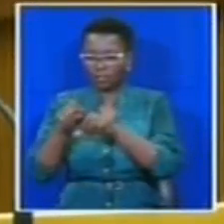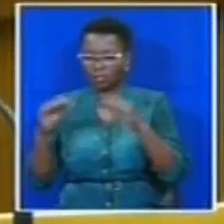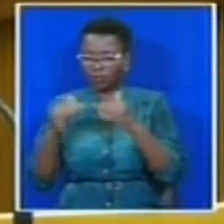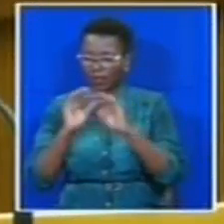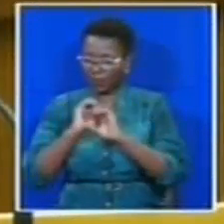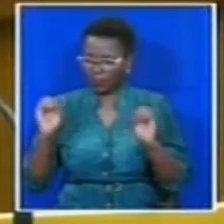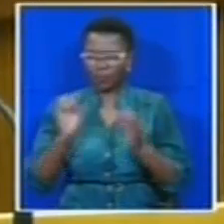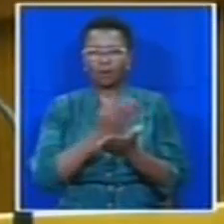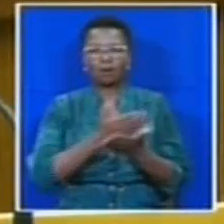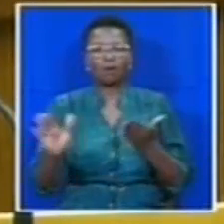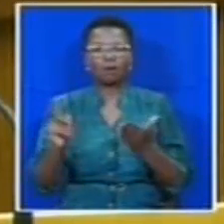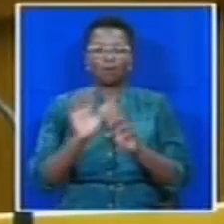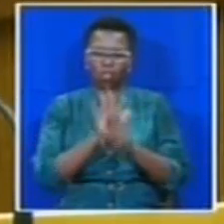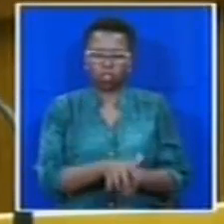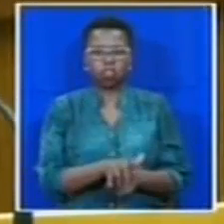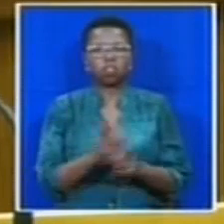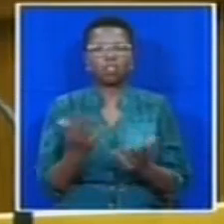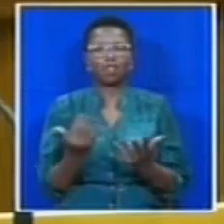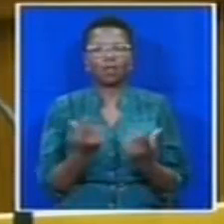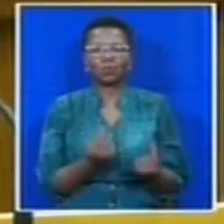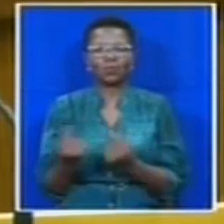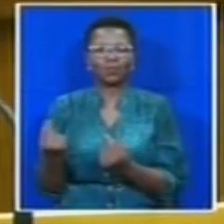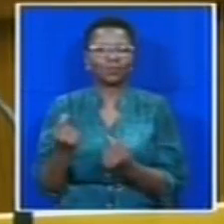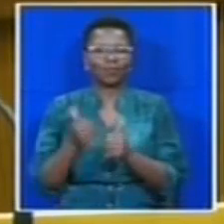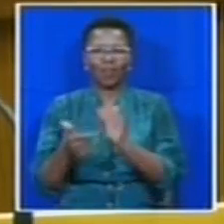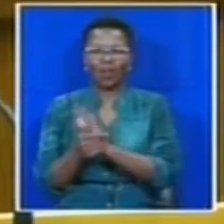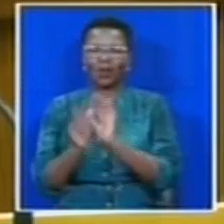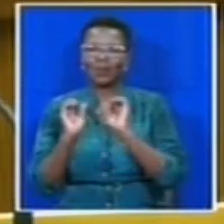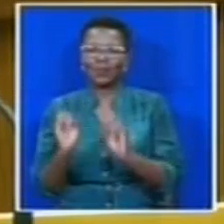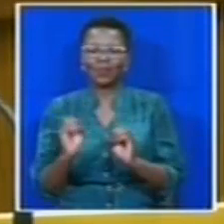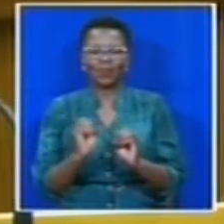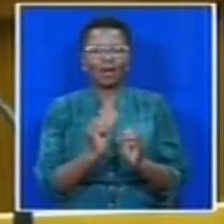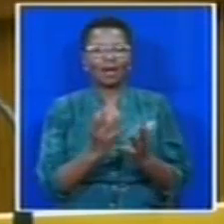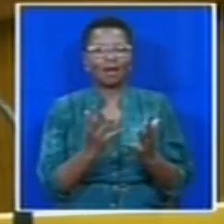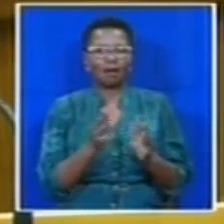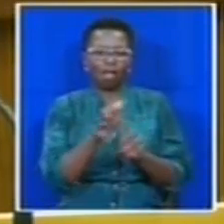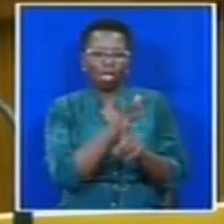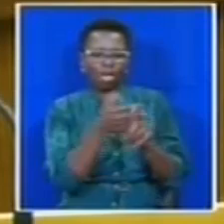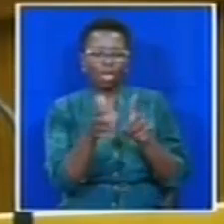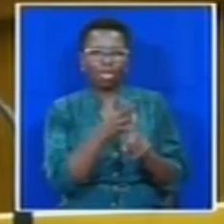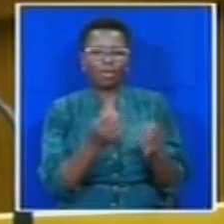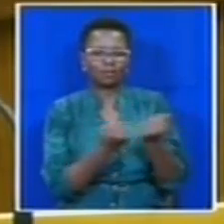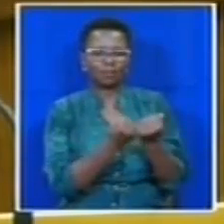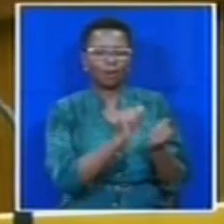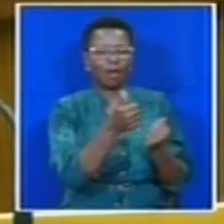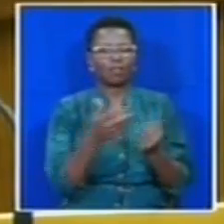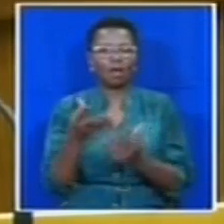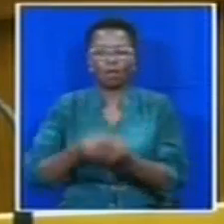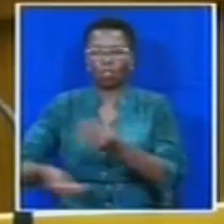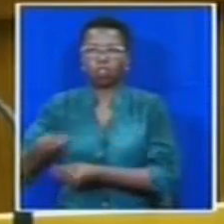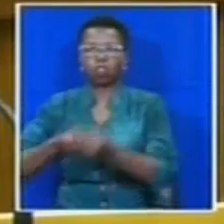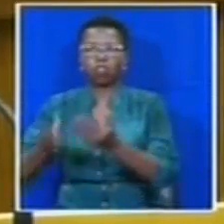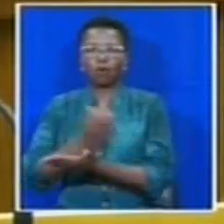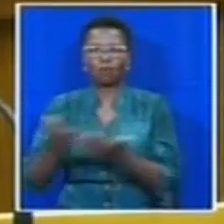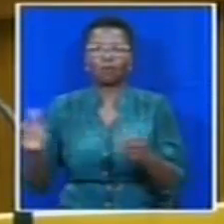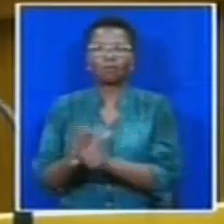restrictive, discriminate unfairly, take undue advantage of influence, or are hidden or fraudulent. No